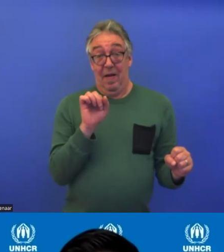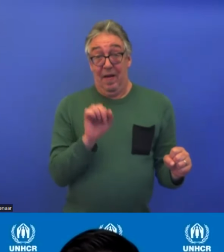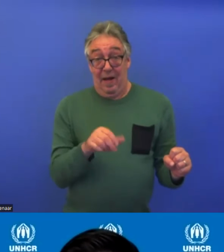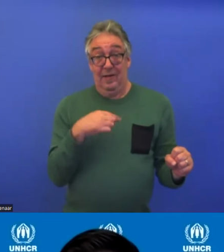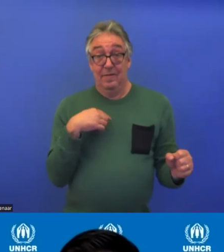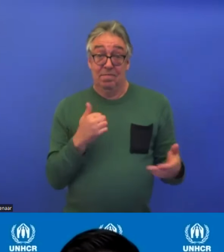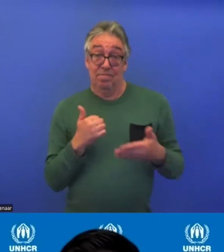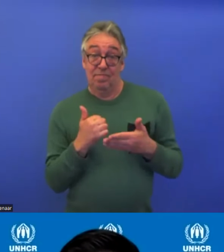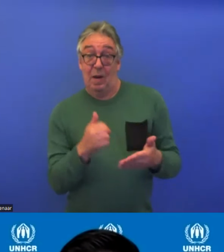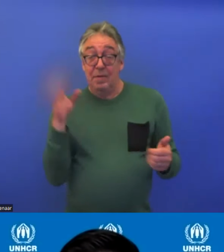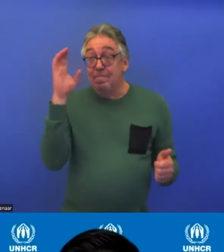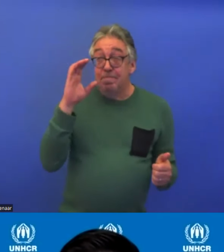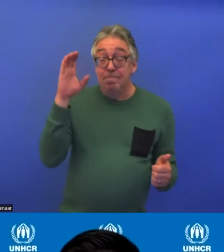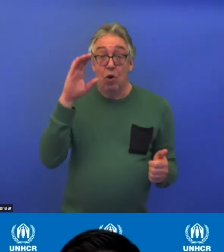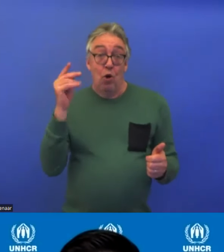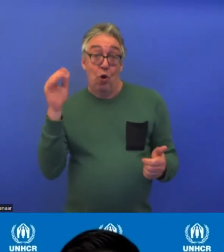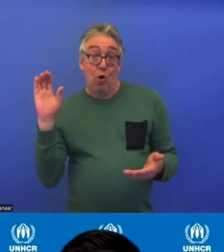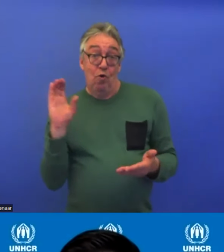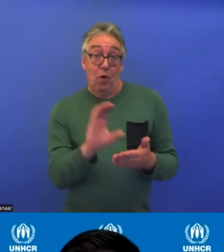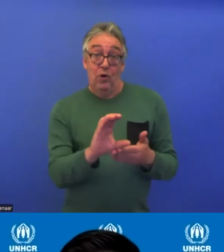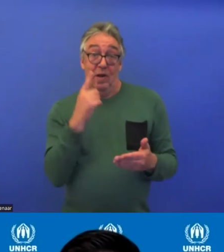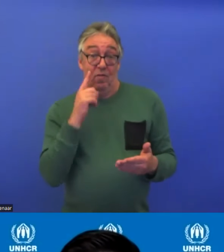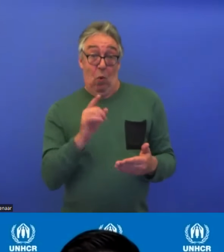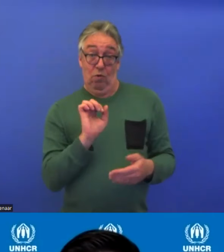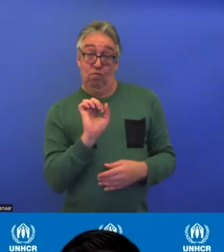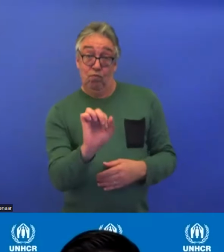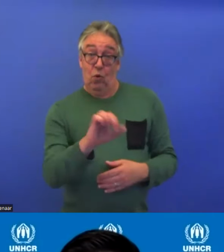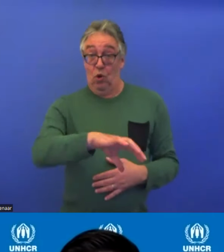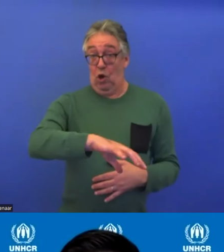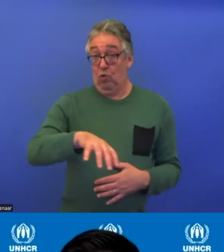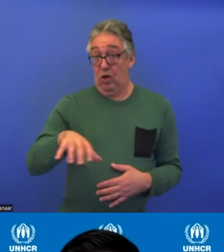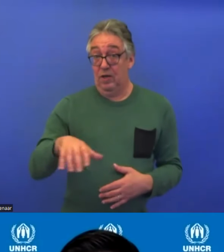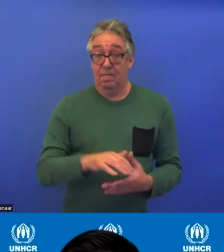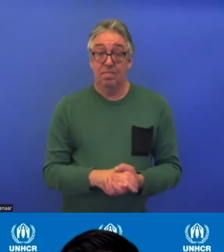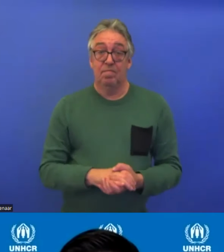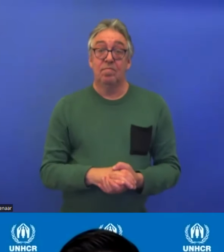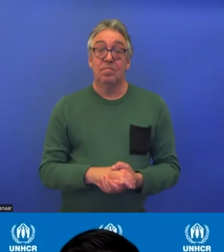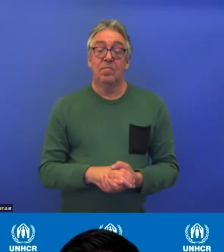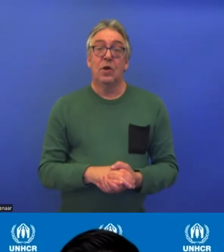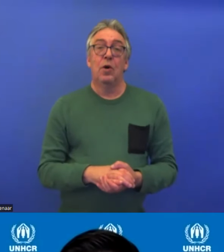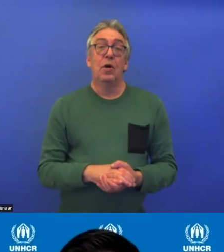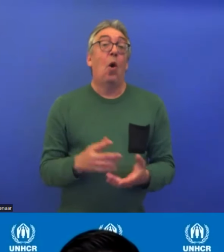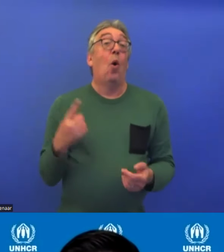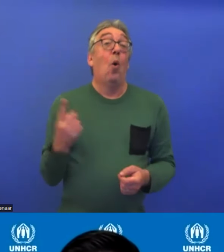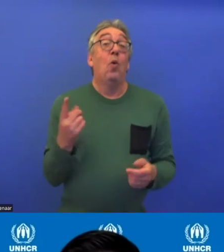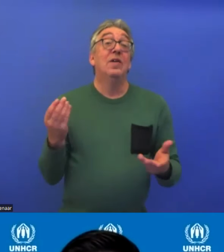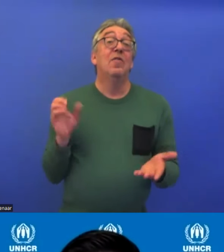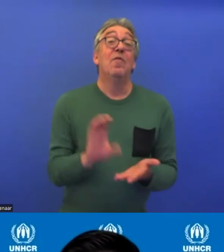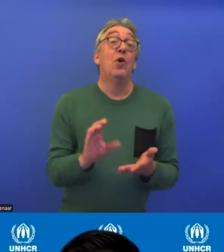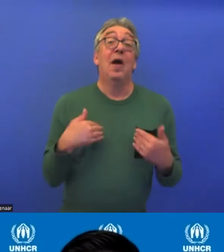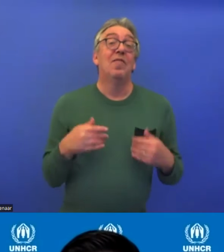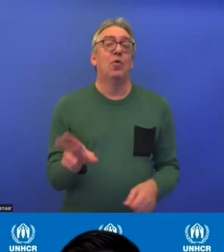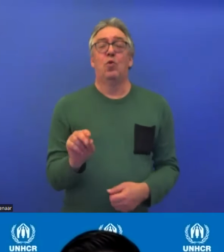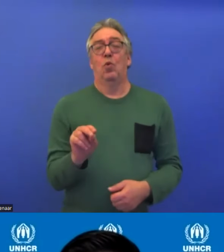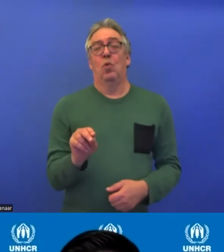be available for the specific countries, which is not always the case, but